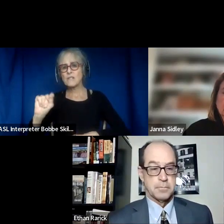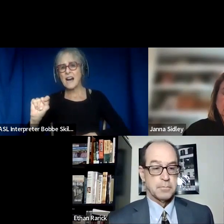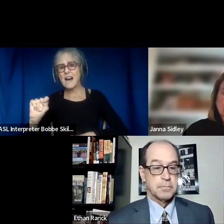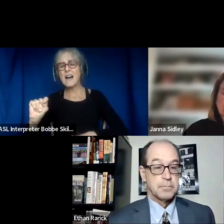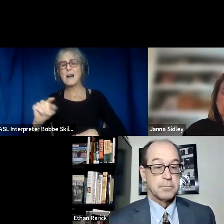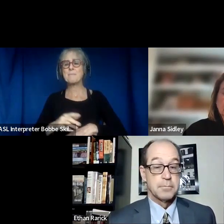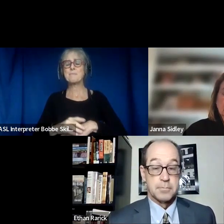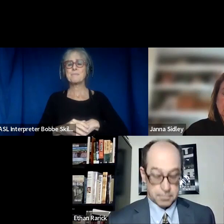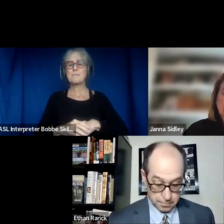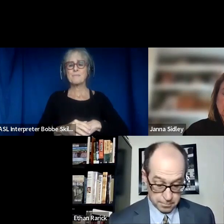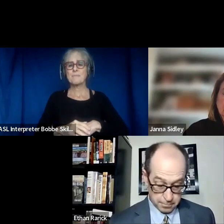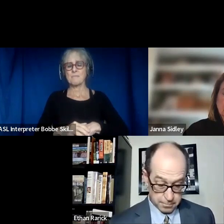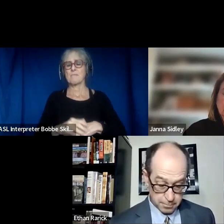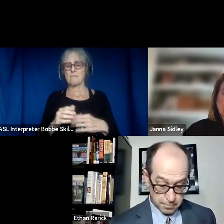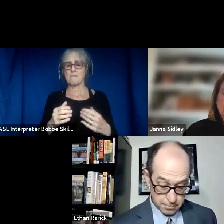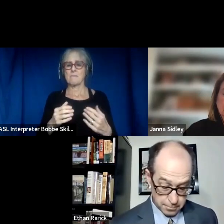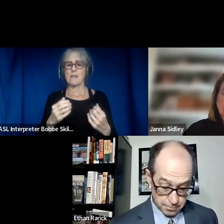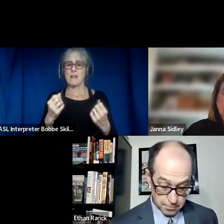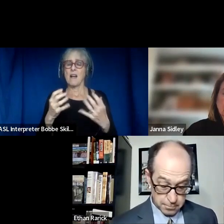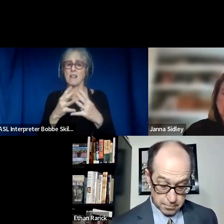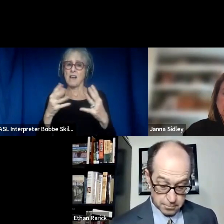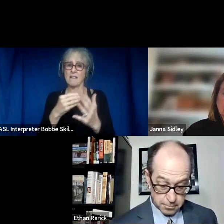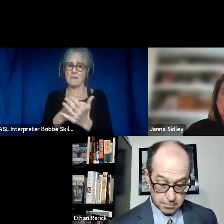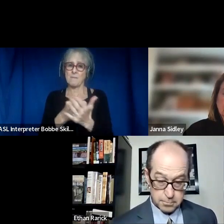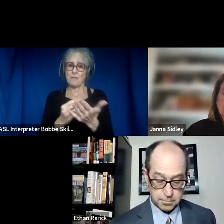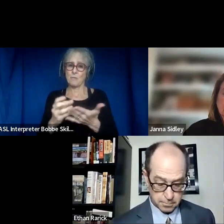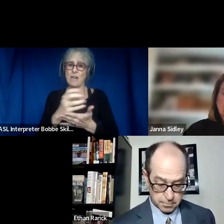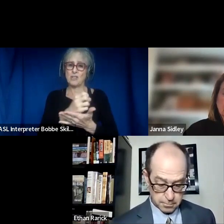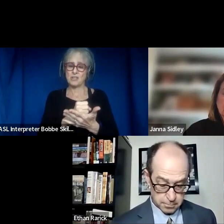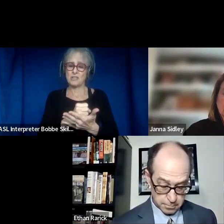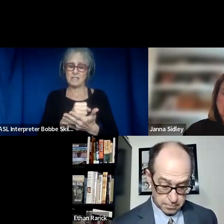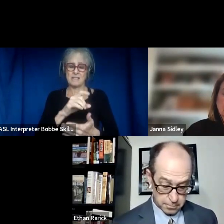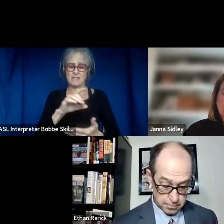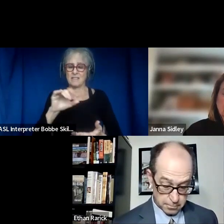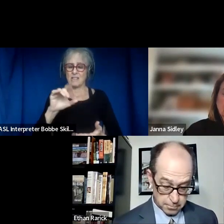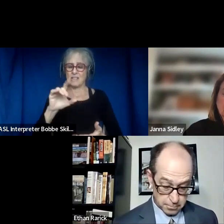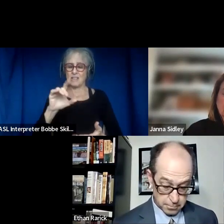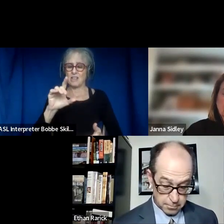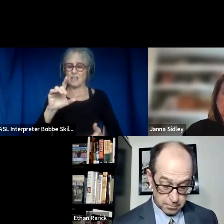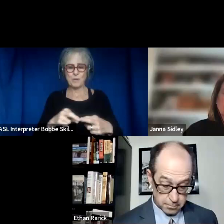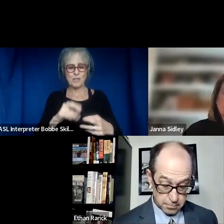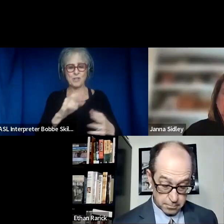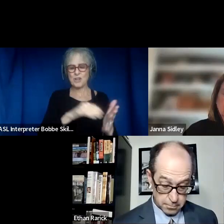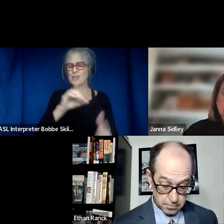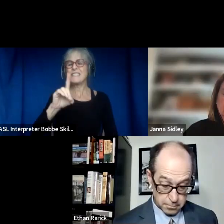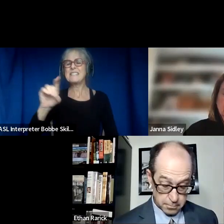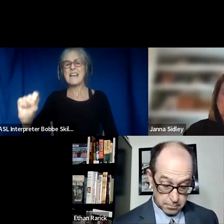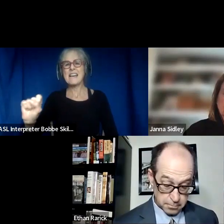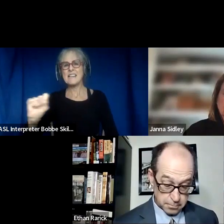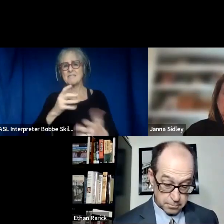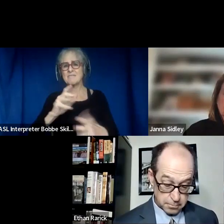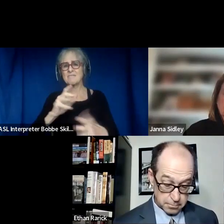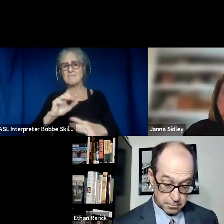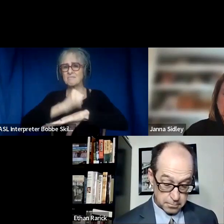A lot of the wages that regional center or DDS has established is not cohesive with